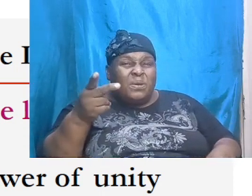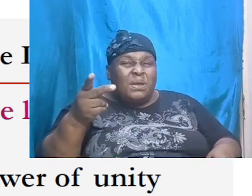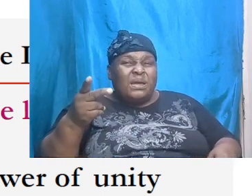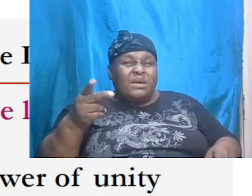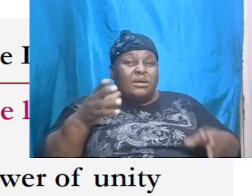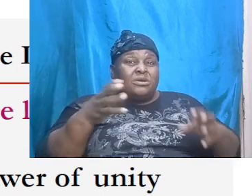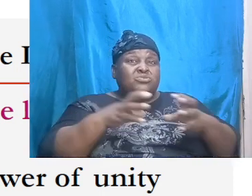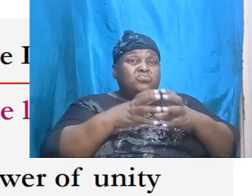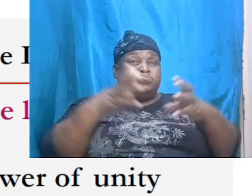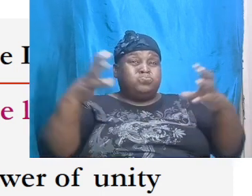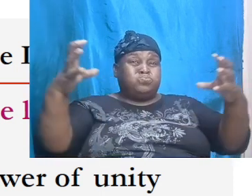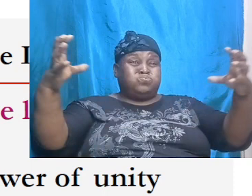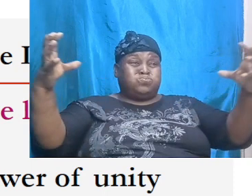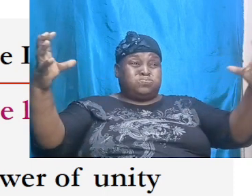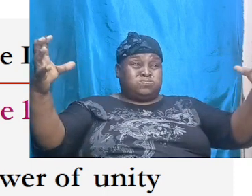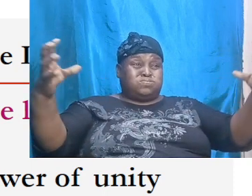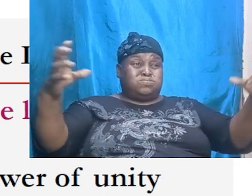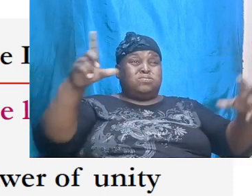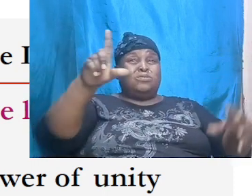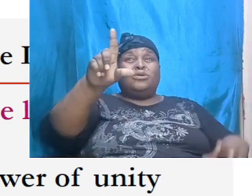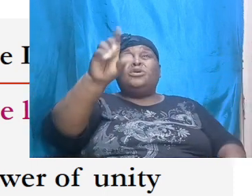case of Egypt, amen.